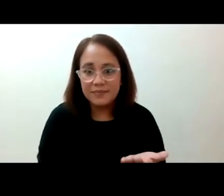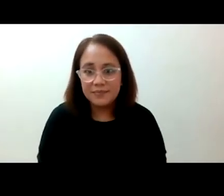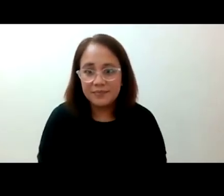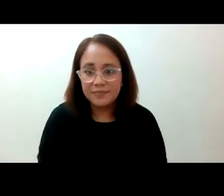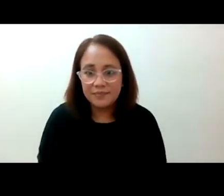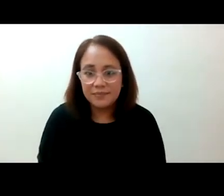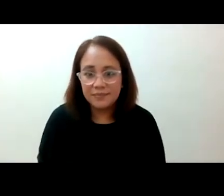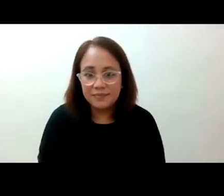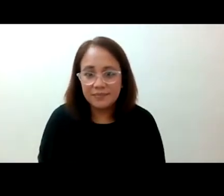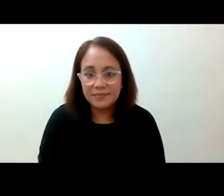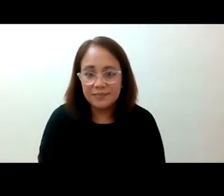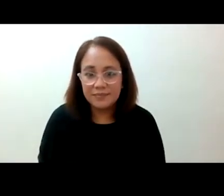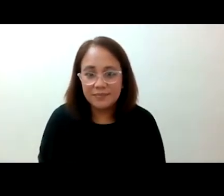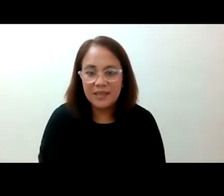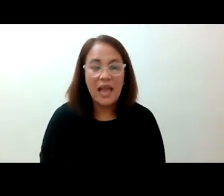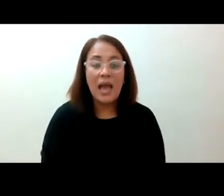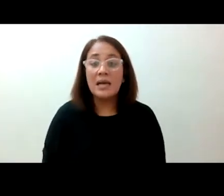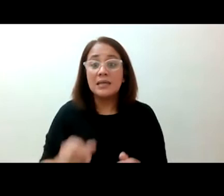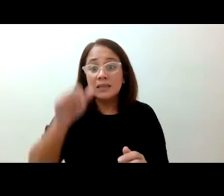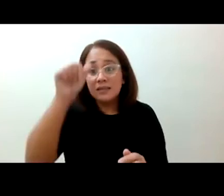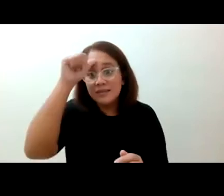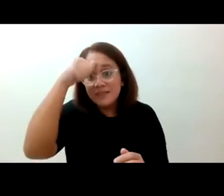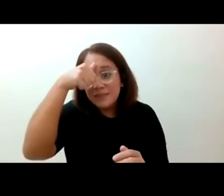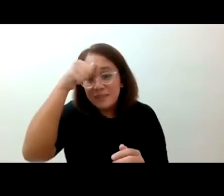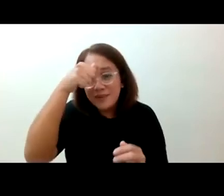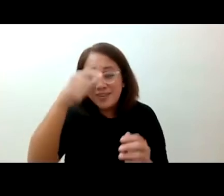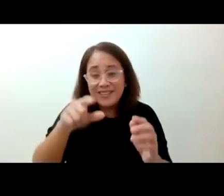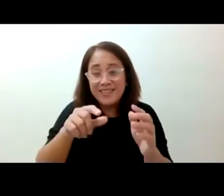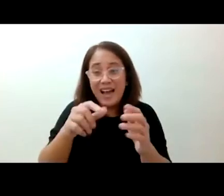Think about how we've been organizing the lesson.